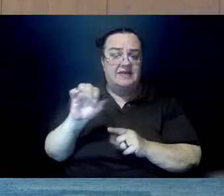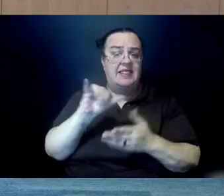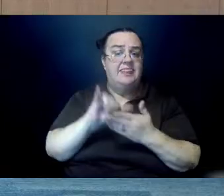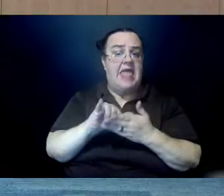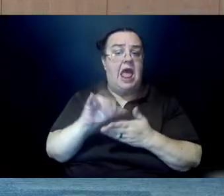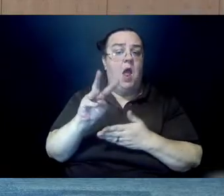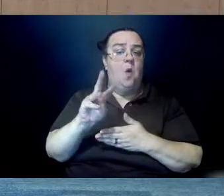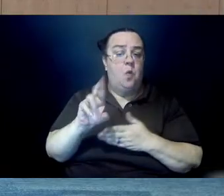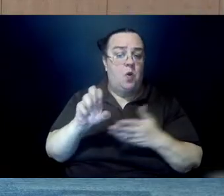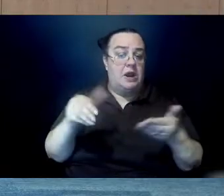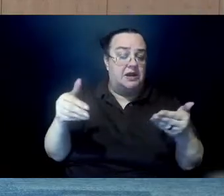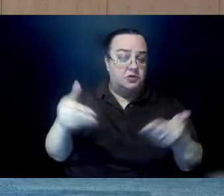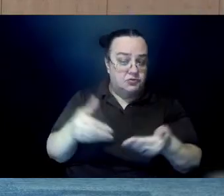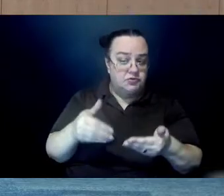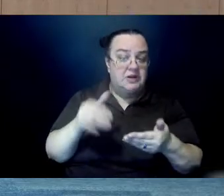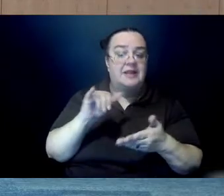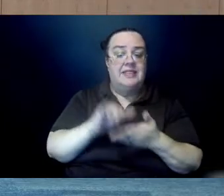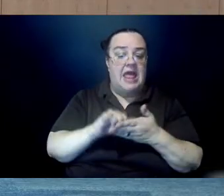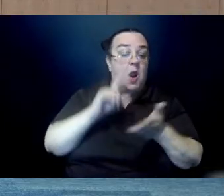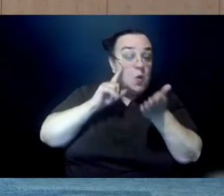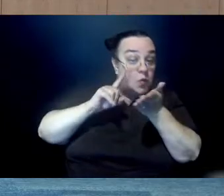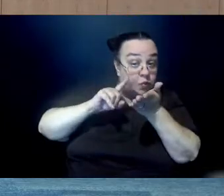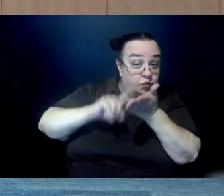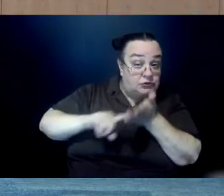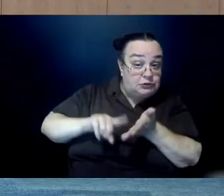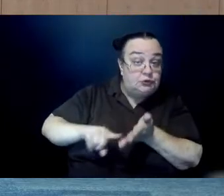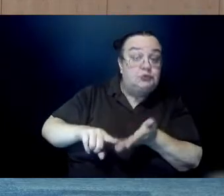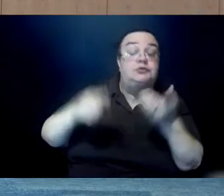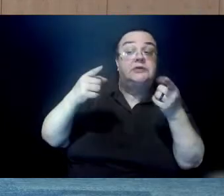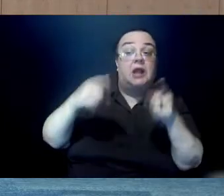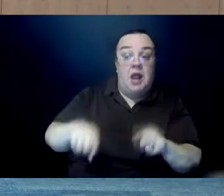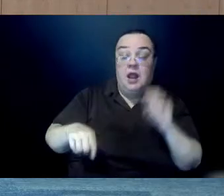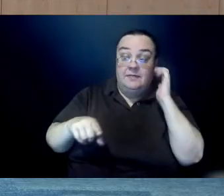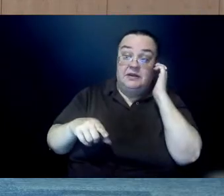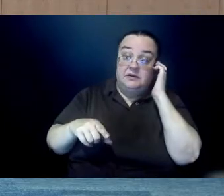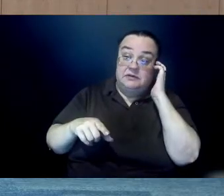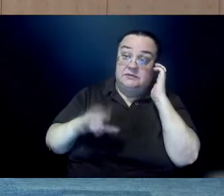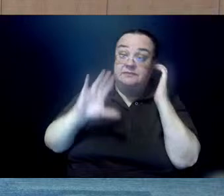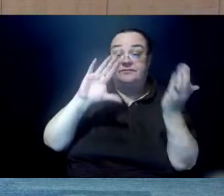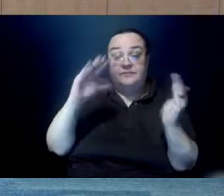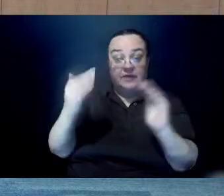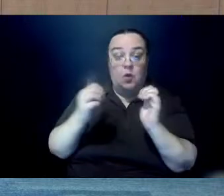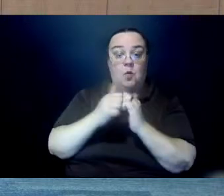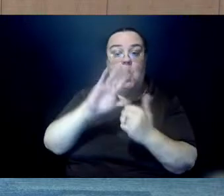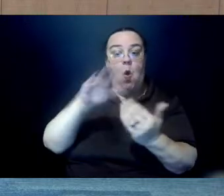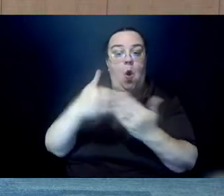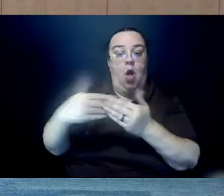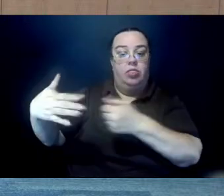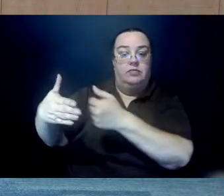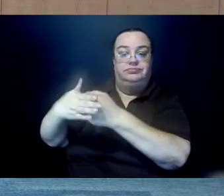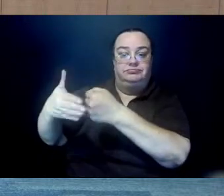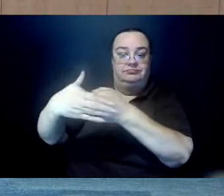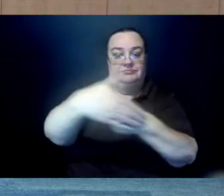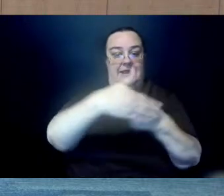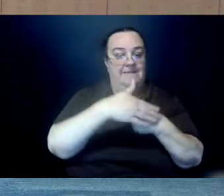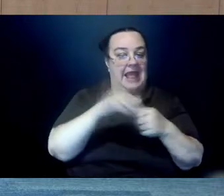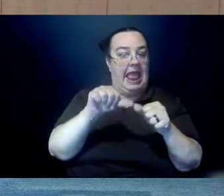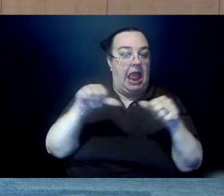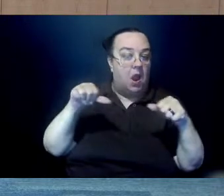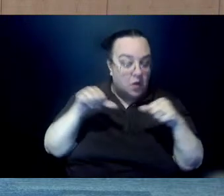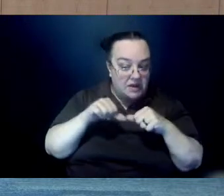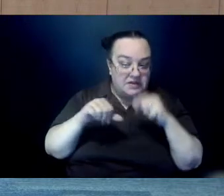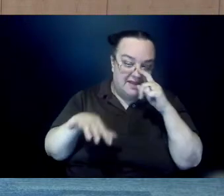introduced research was done in comparison to every surrounding area and finding